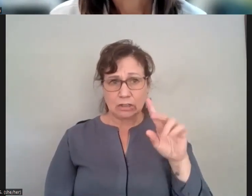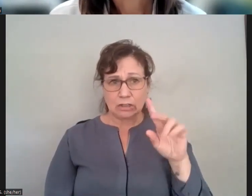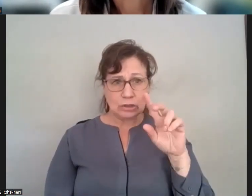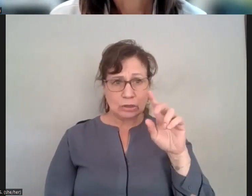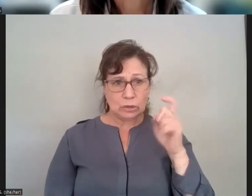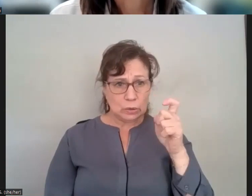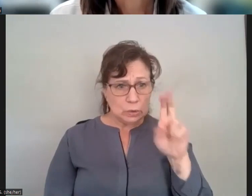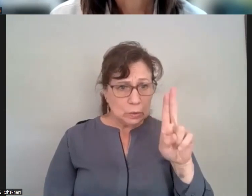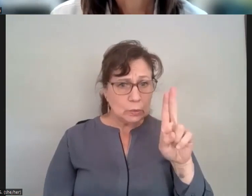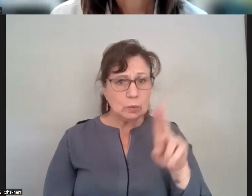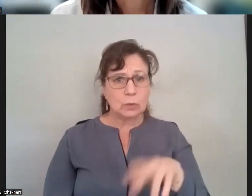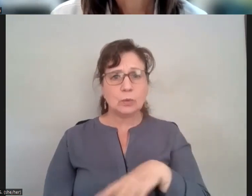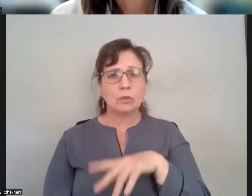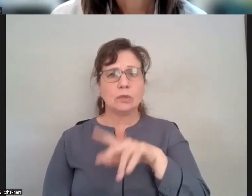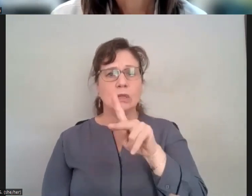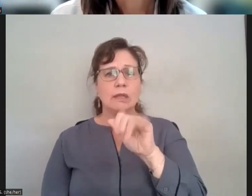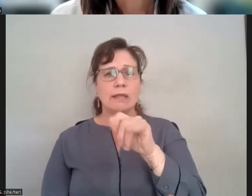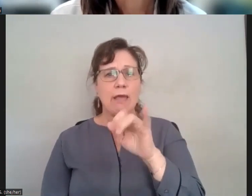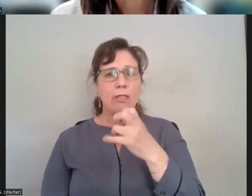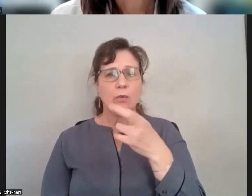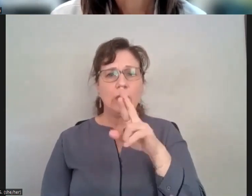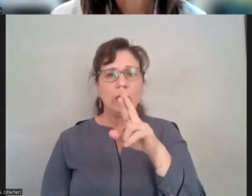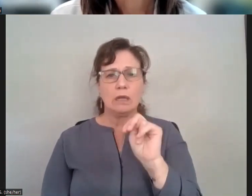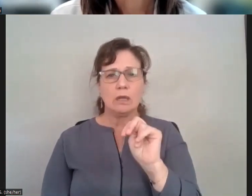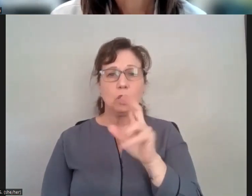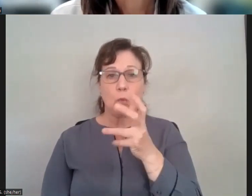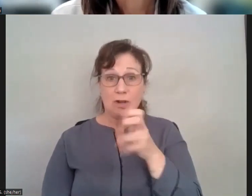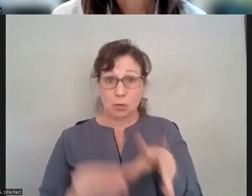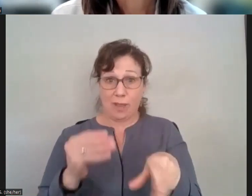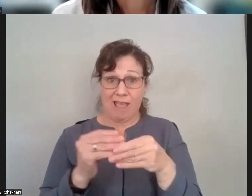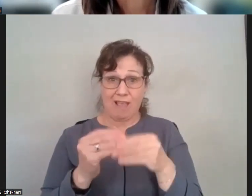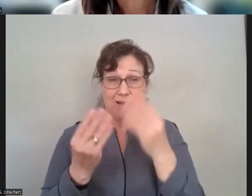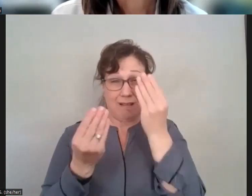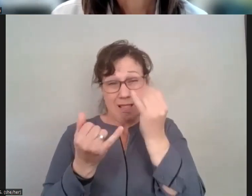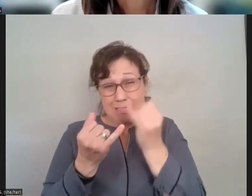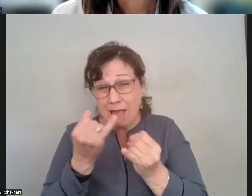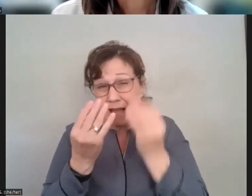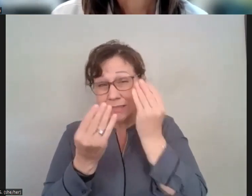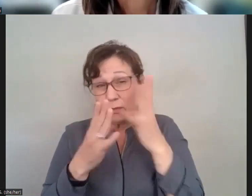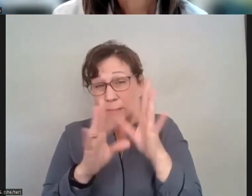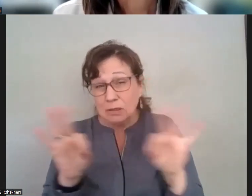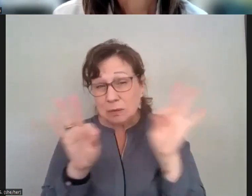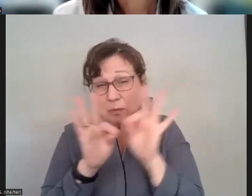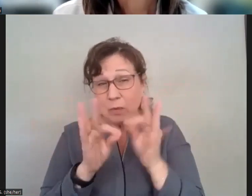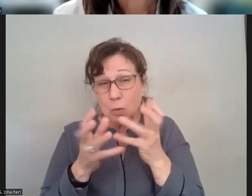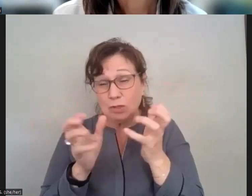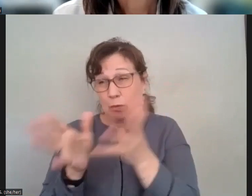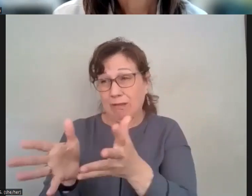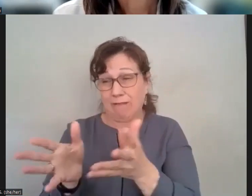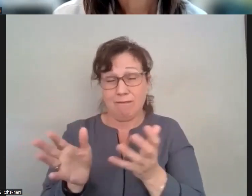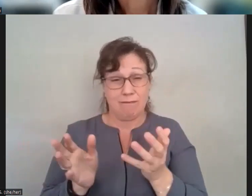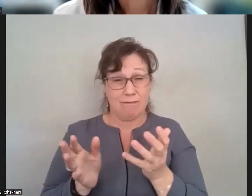Catherine, that you'd like to add? Any important information you want to leave people with?